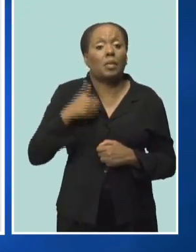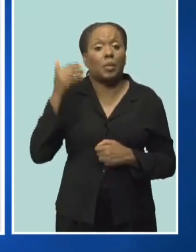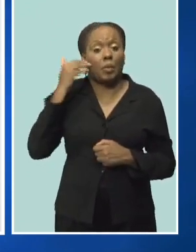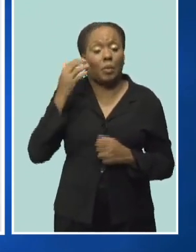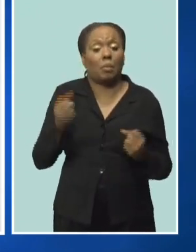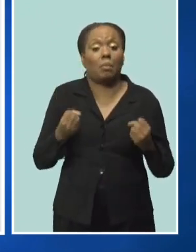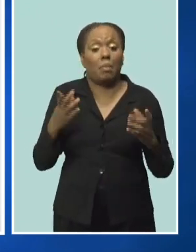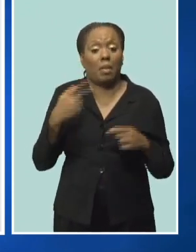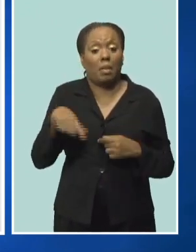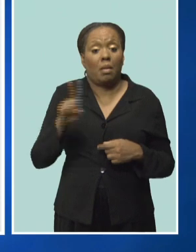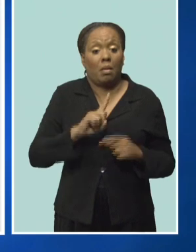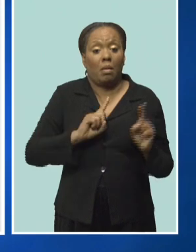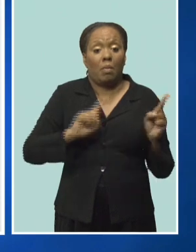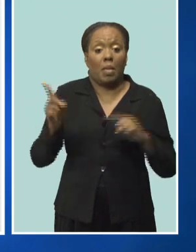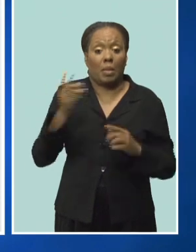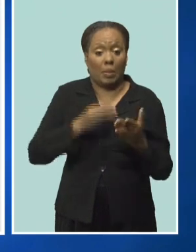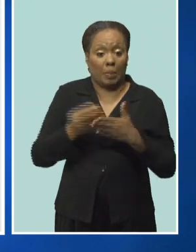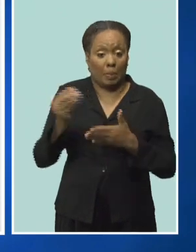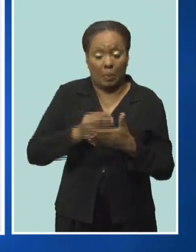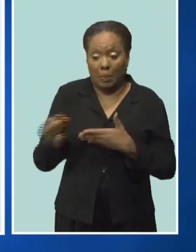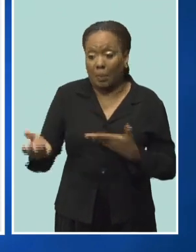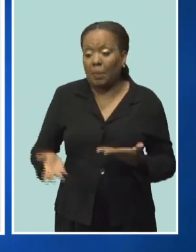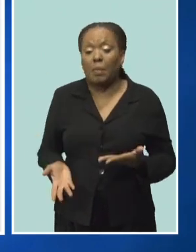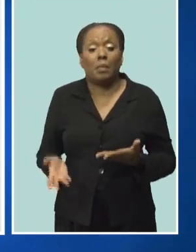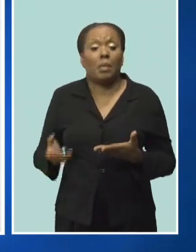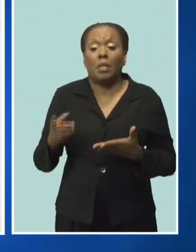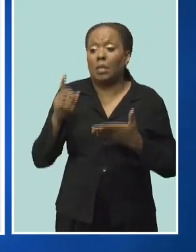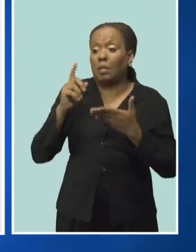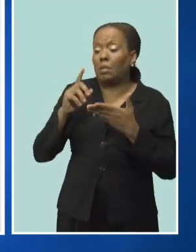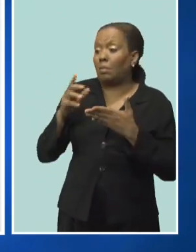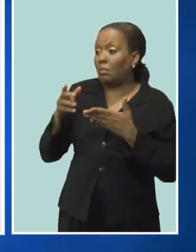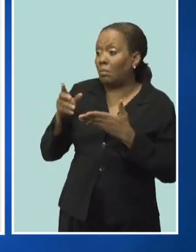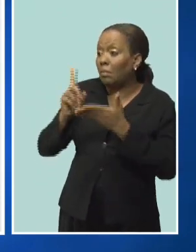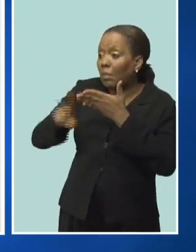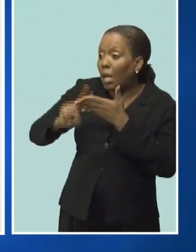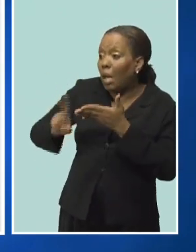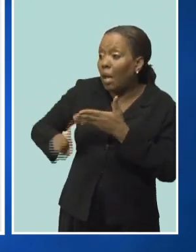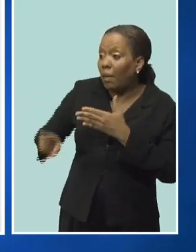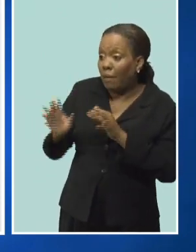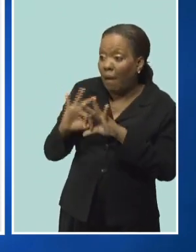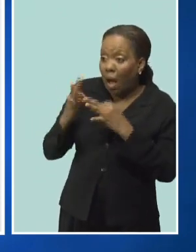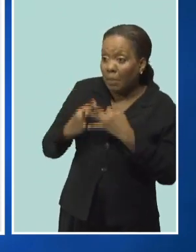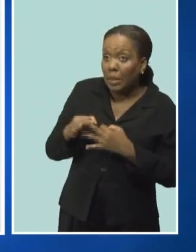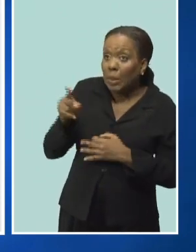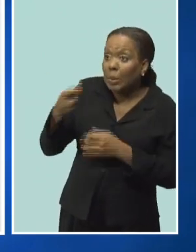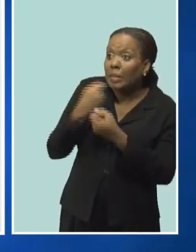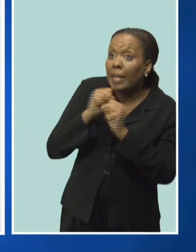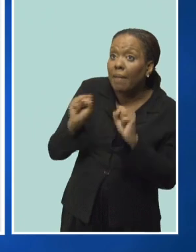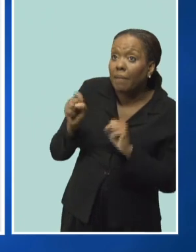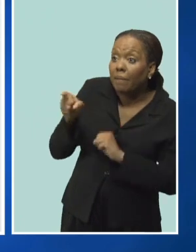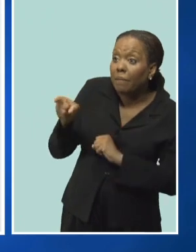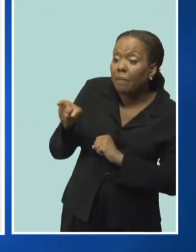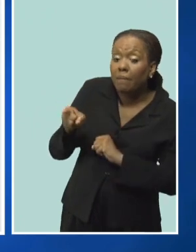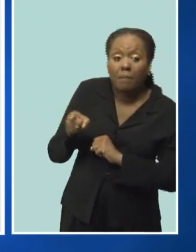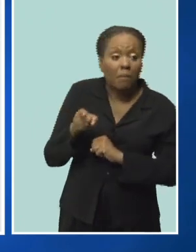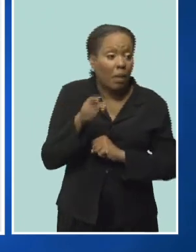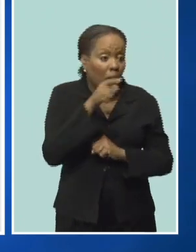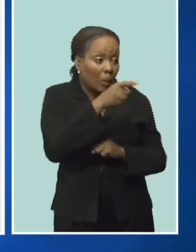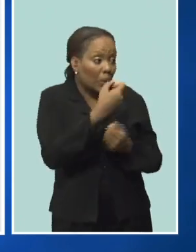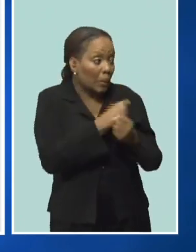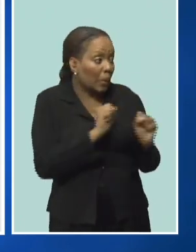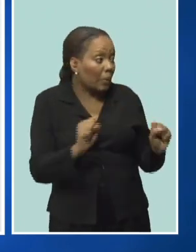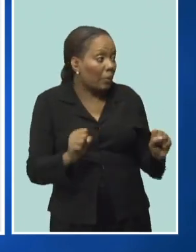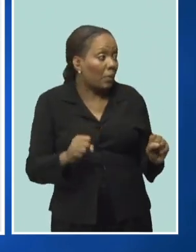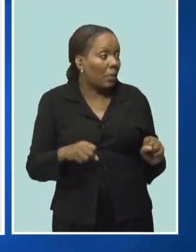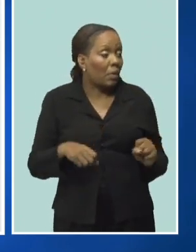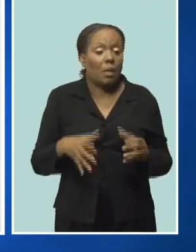to the supermarket today. Many of you checked up on your family to make sure that those who need assistance can get it. Many of you are boarding